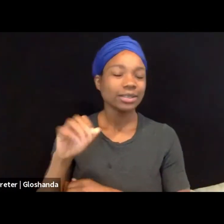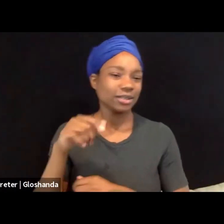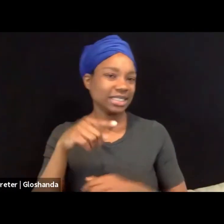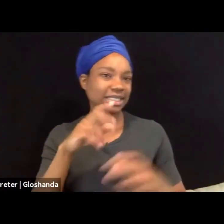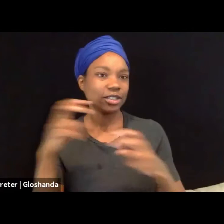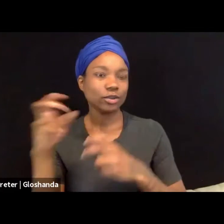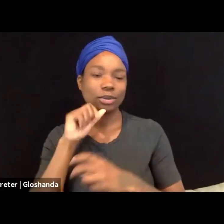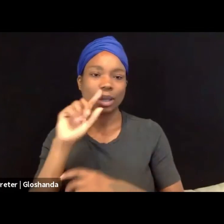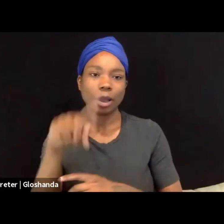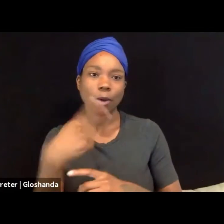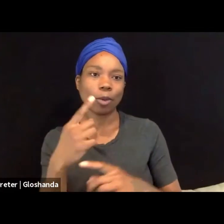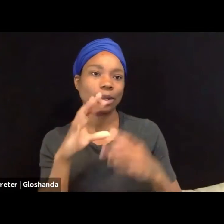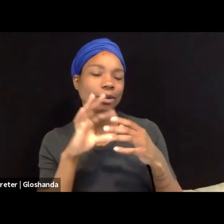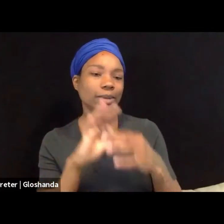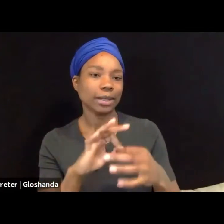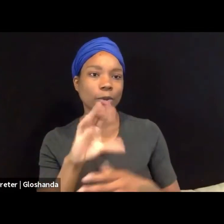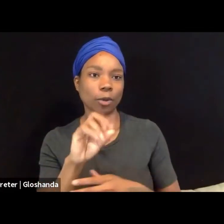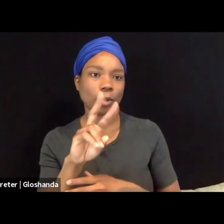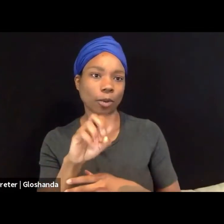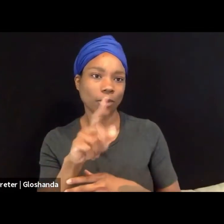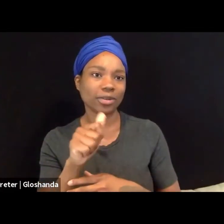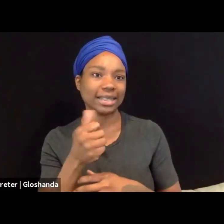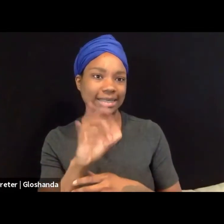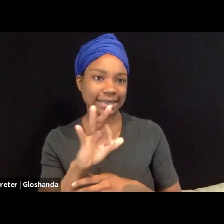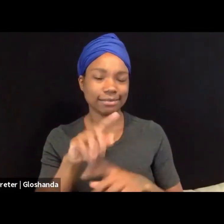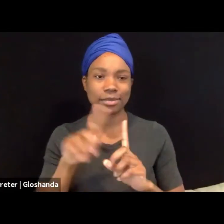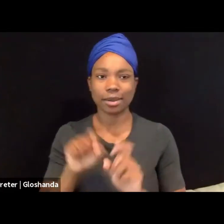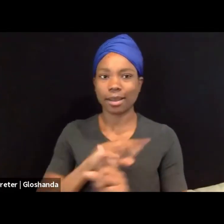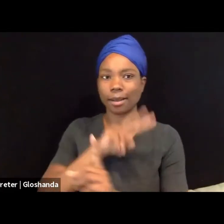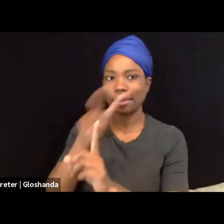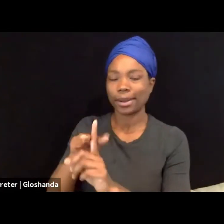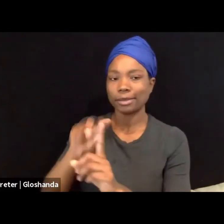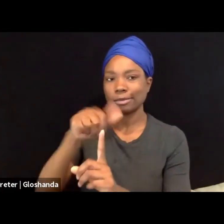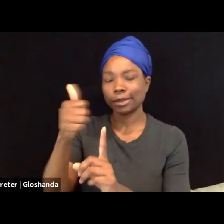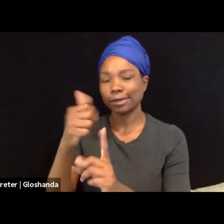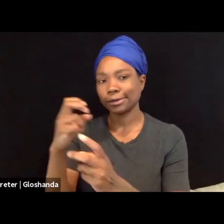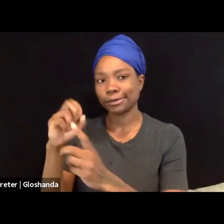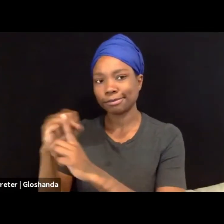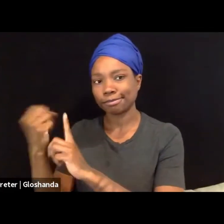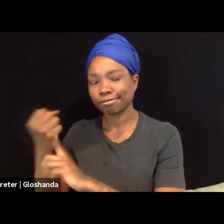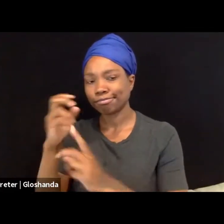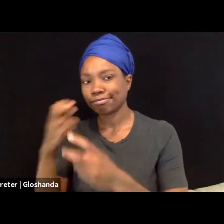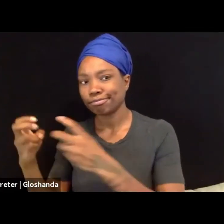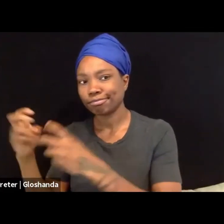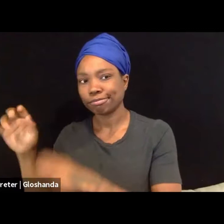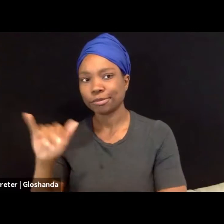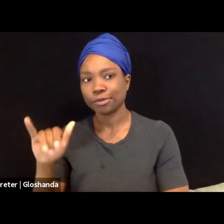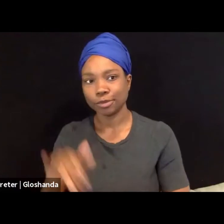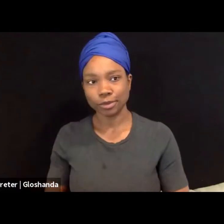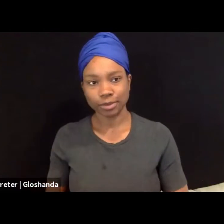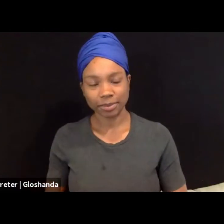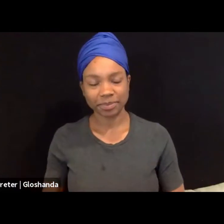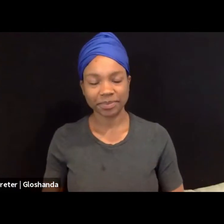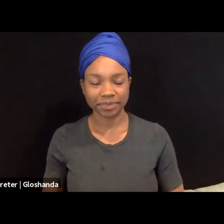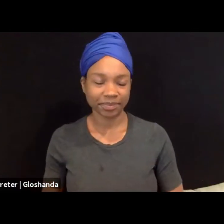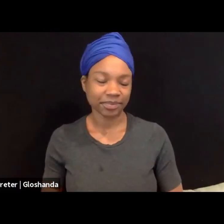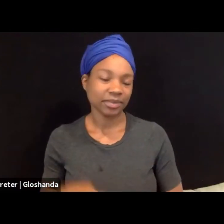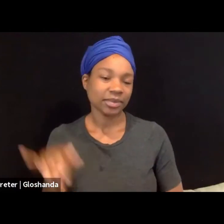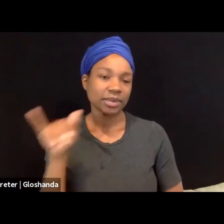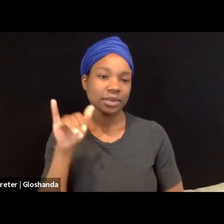be lessons and issues that prevail from that specifically. I want to also point out